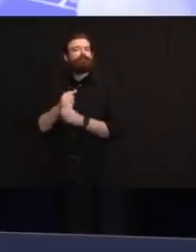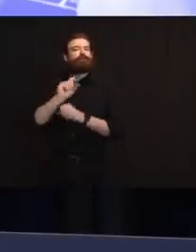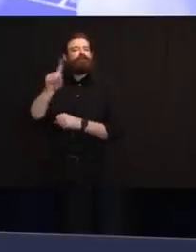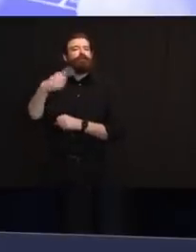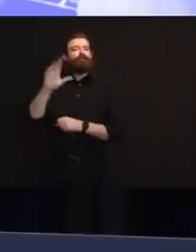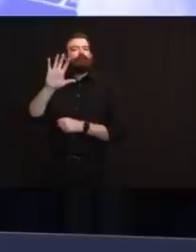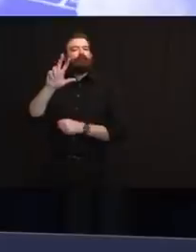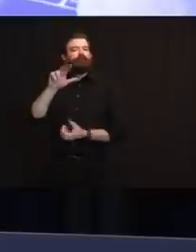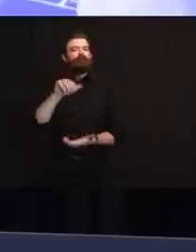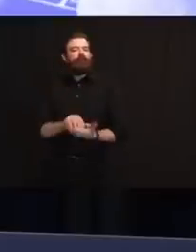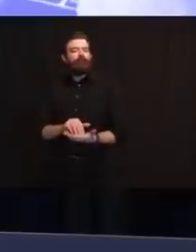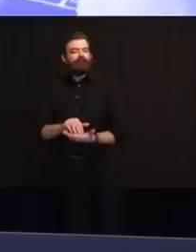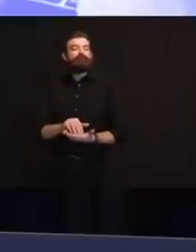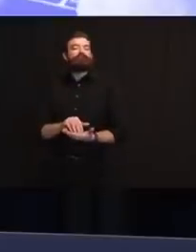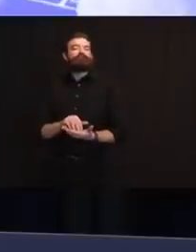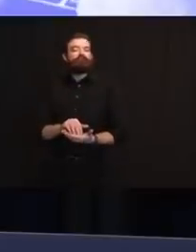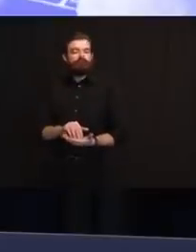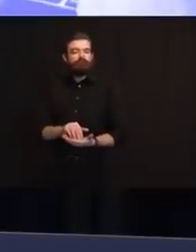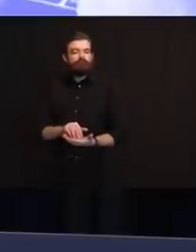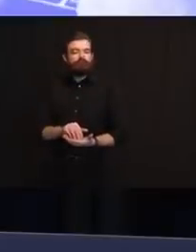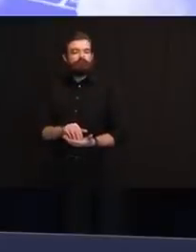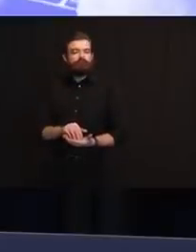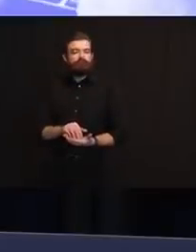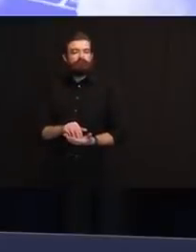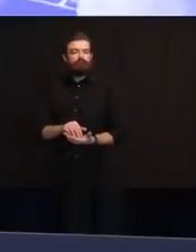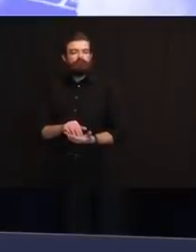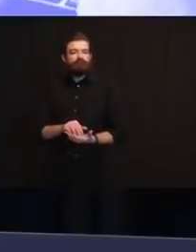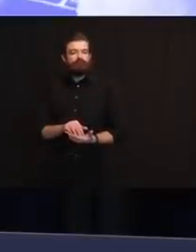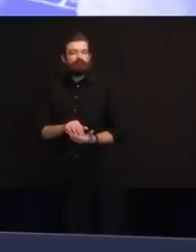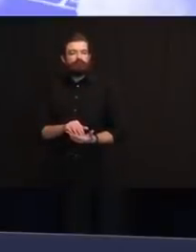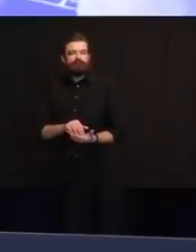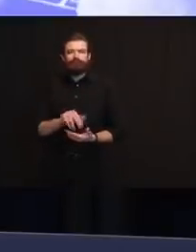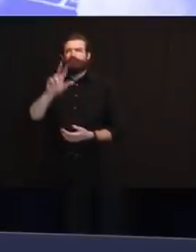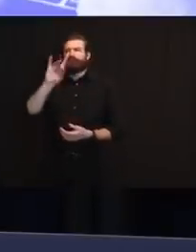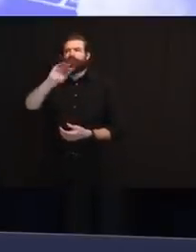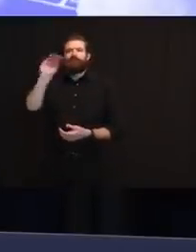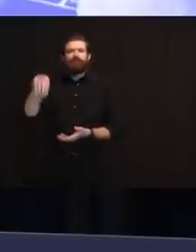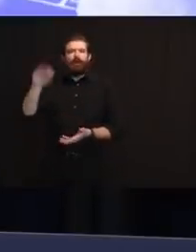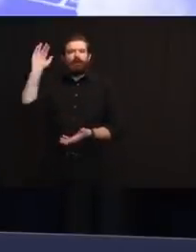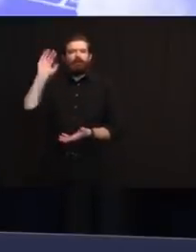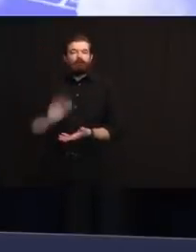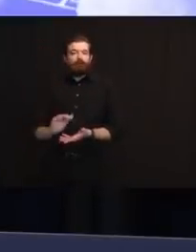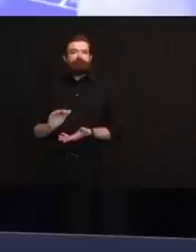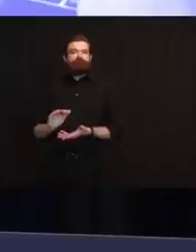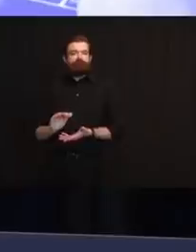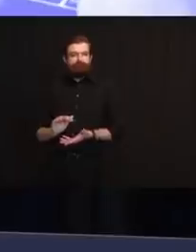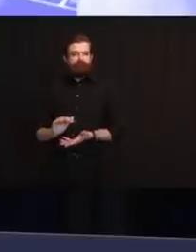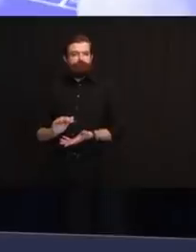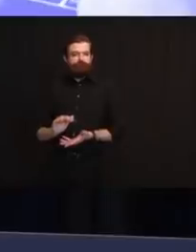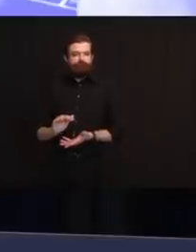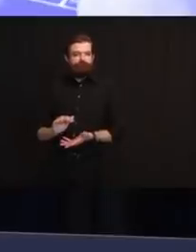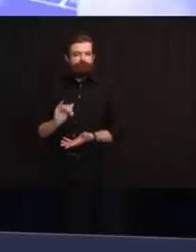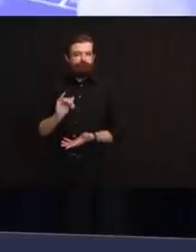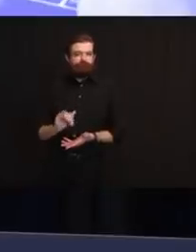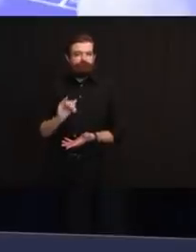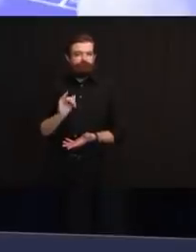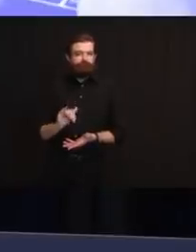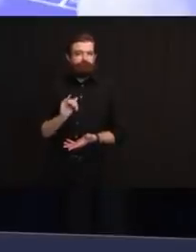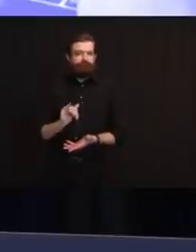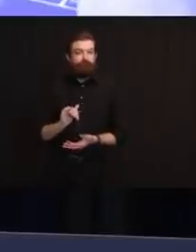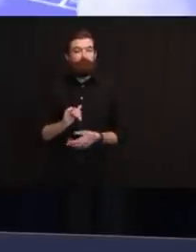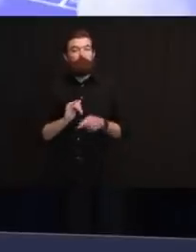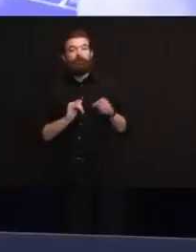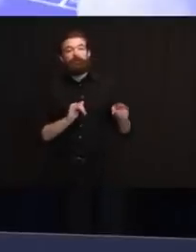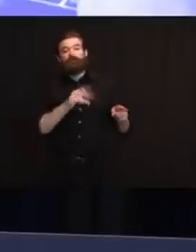53,625. That's a reduction of 38%. The previously anticipated total Pfizer doses in